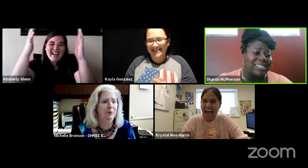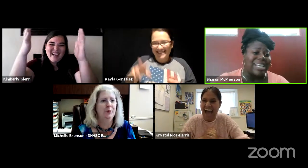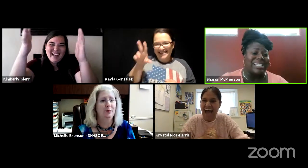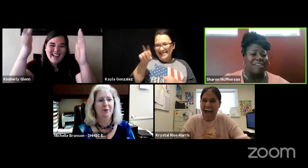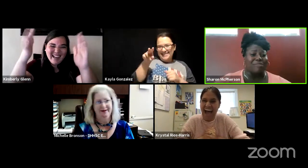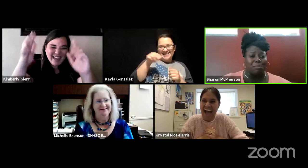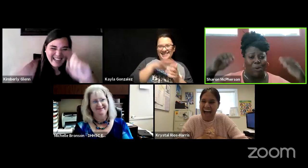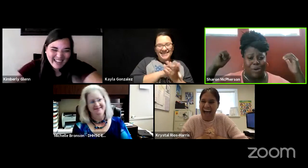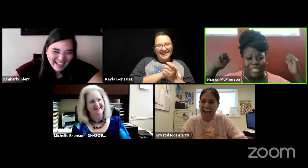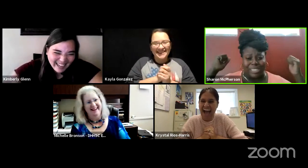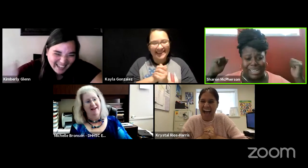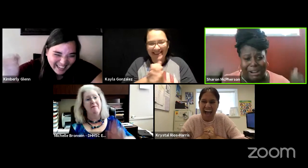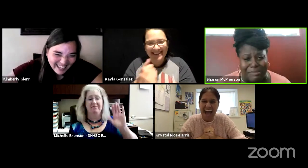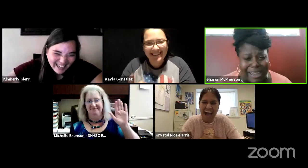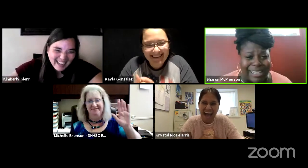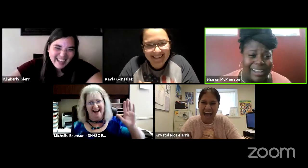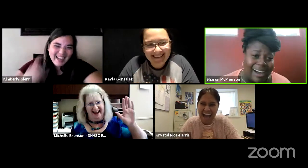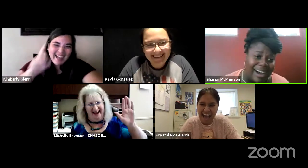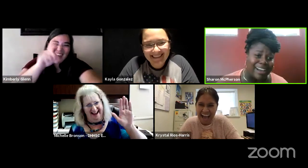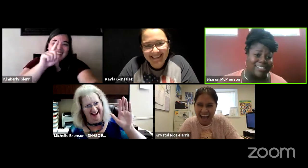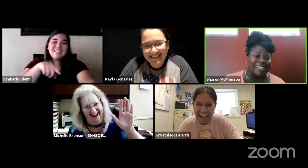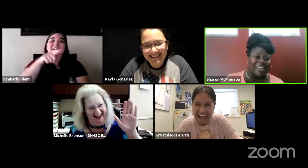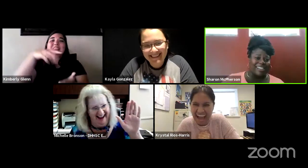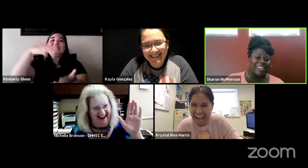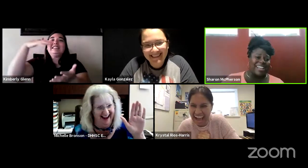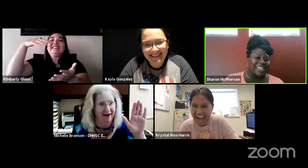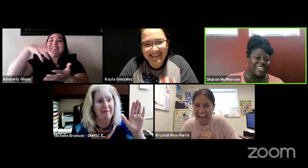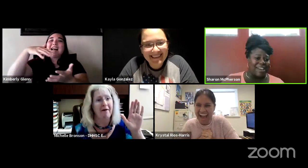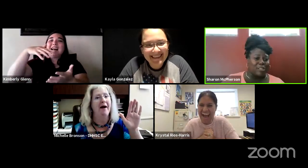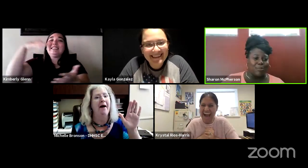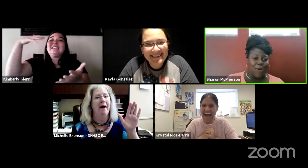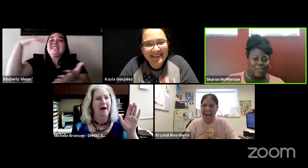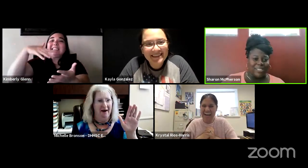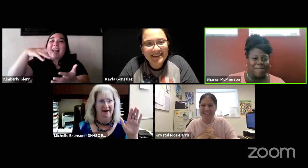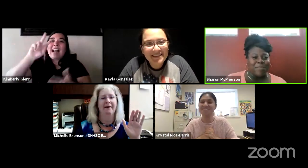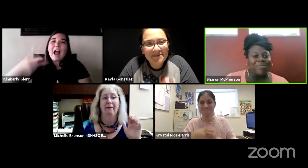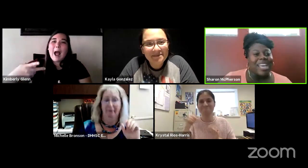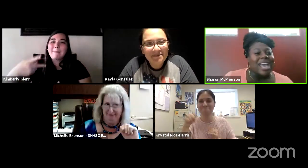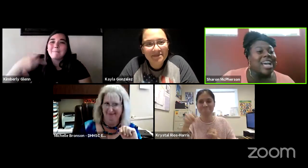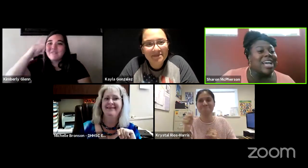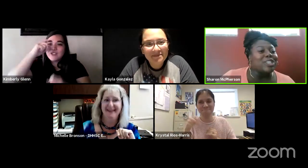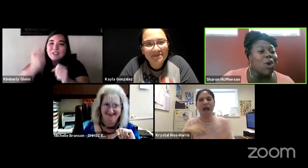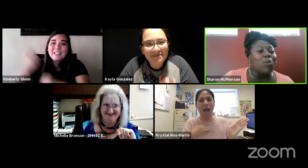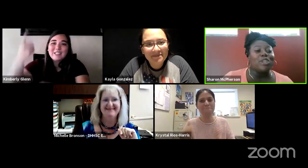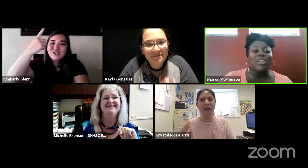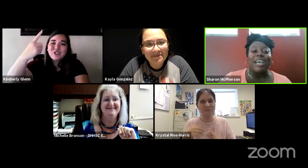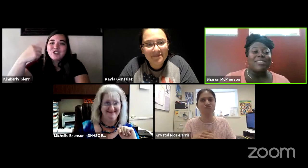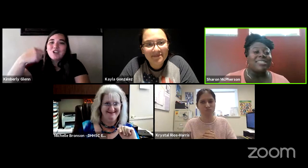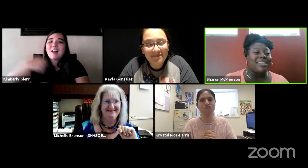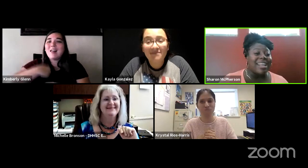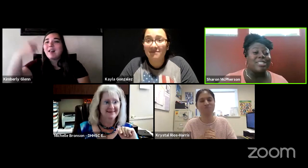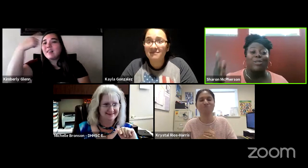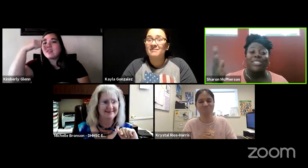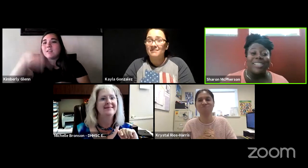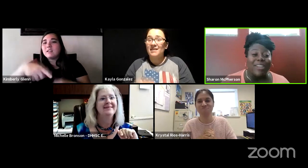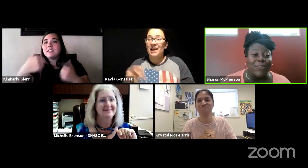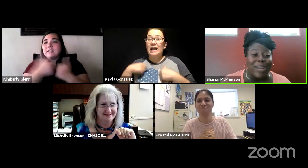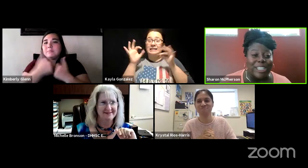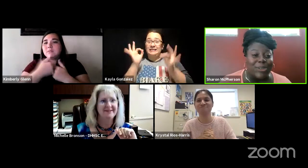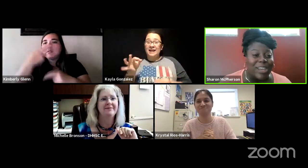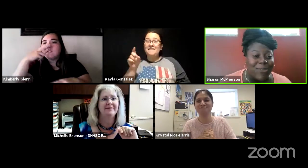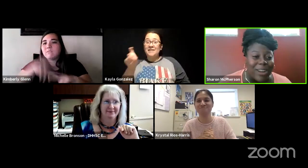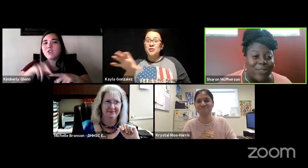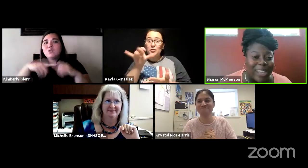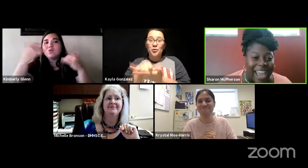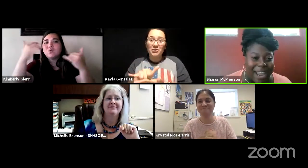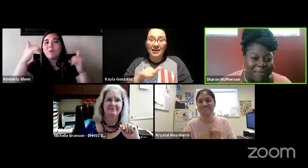I just want to say deaf sports. Oh my gosh, yeah, that deaf sports. So we'll just have to study. So just study for